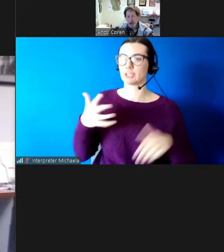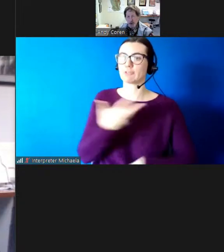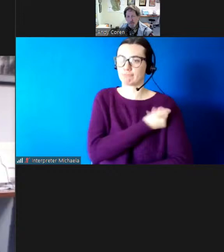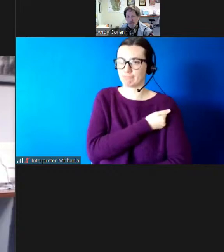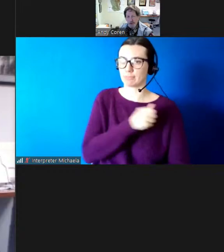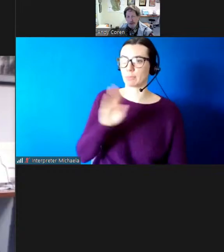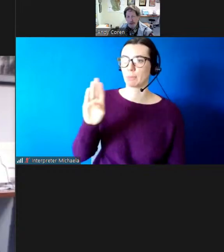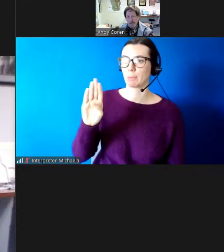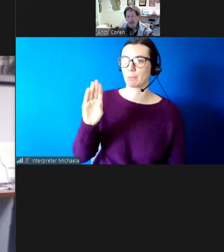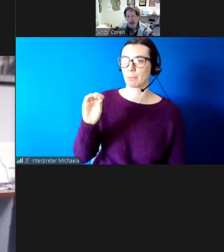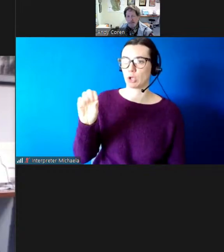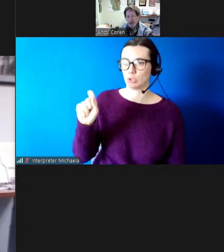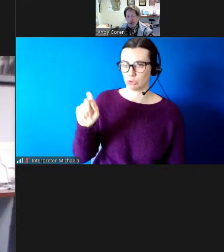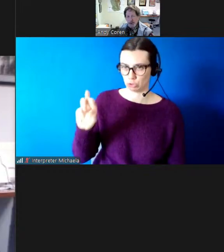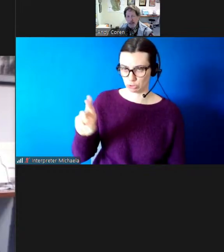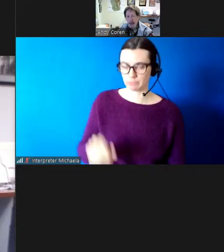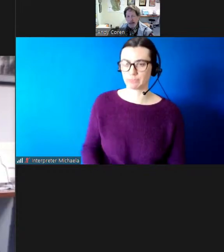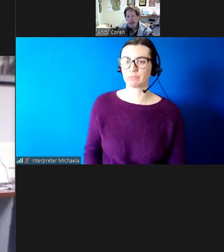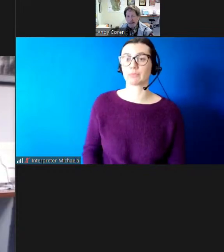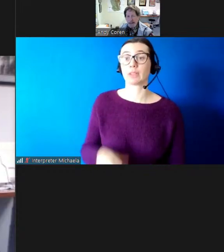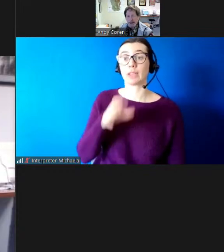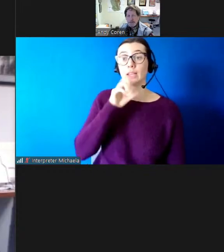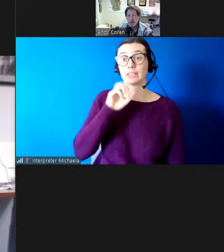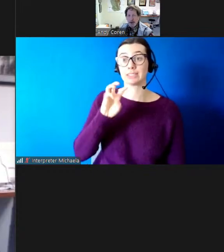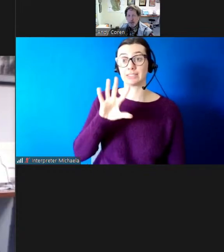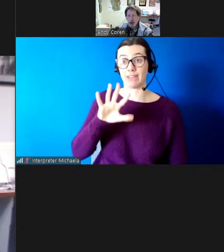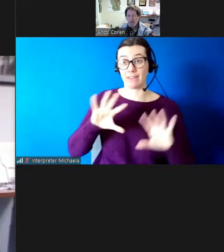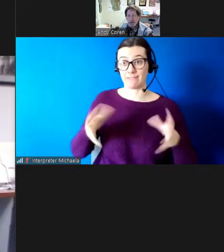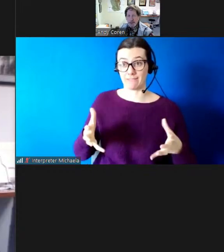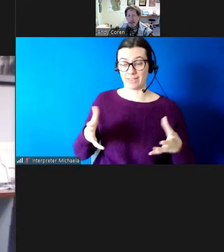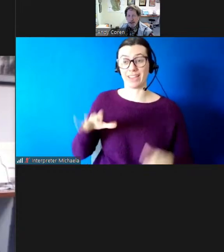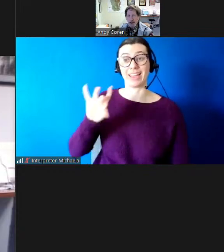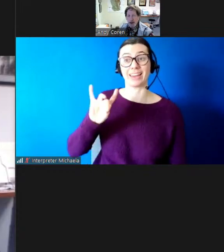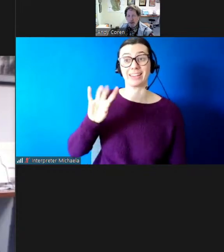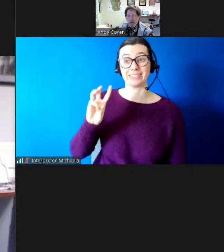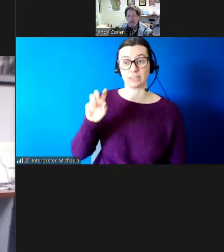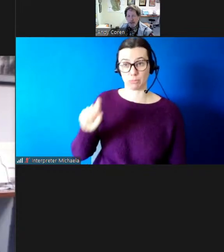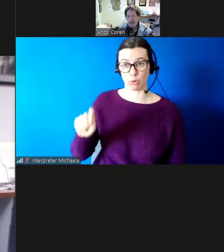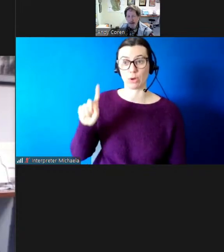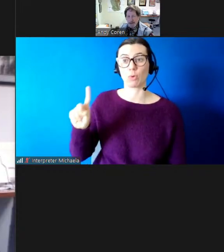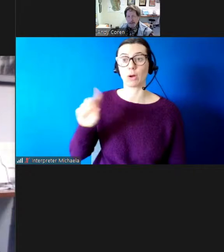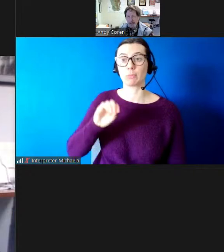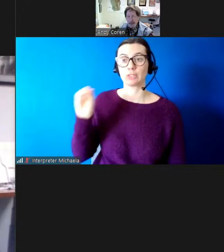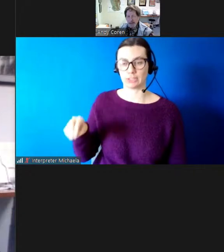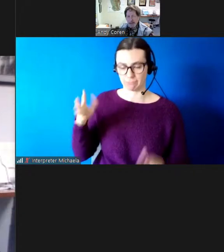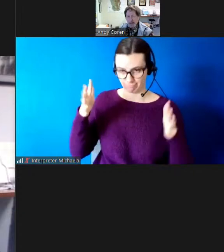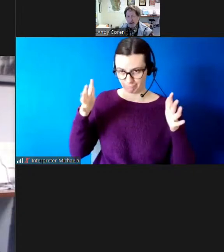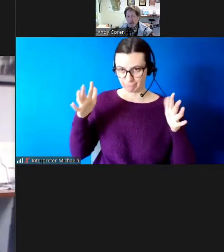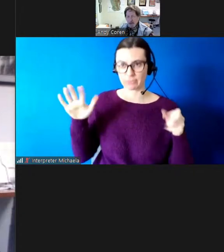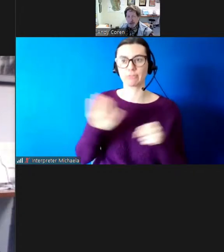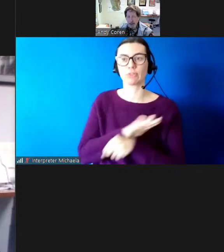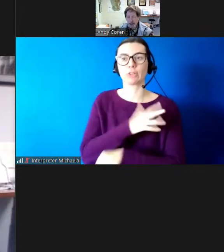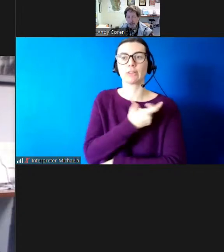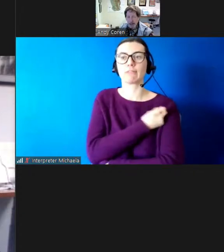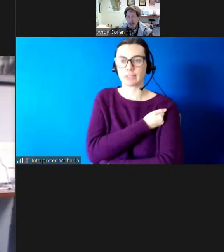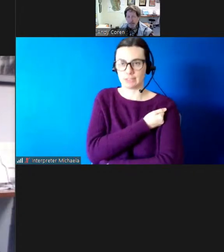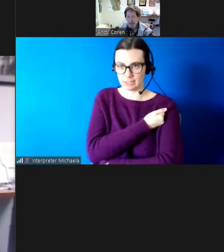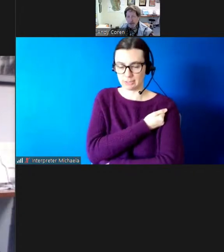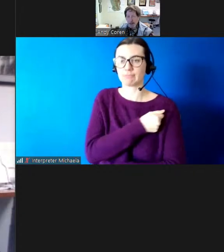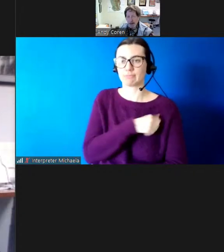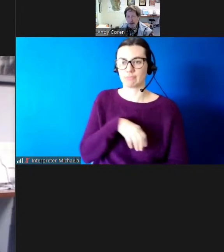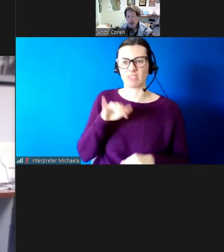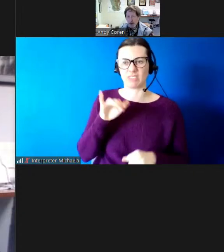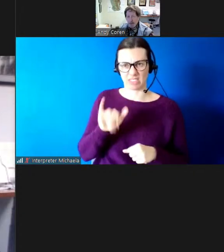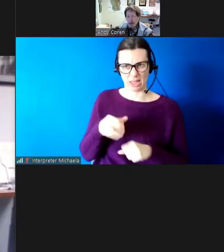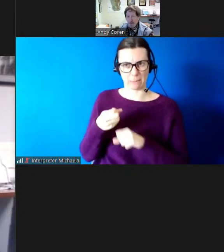of those over 65 years old, 86.1% were fully vaccinated, which is greater than